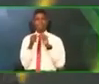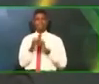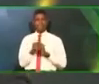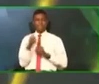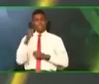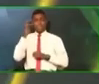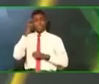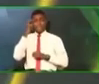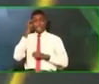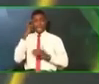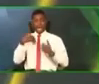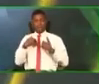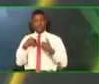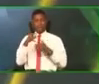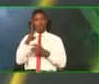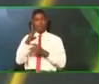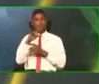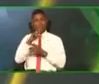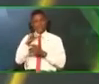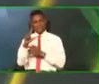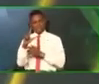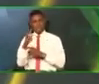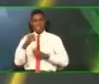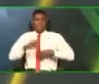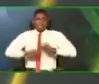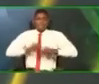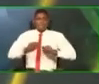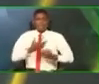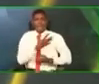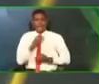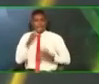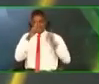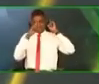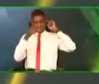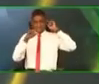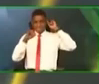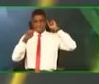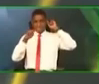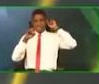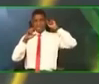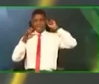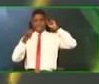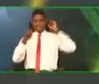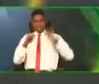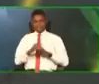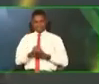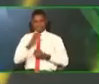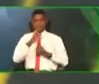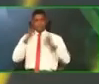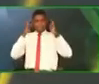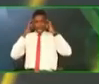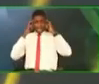The mind consists of the will, the emotions, and the intellect. Now watch this. Your